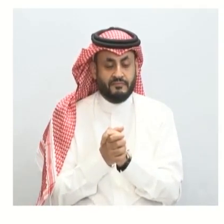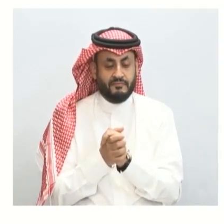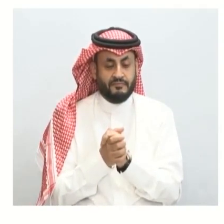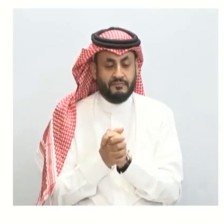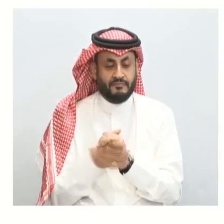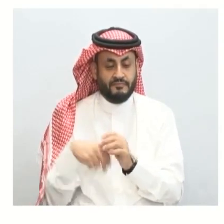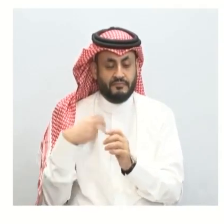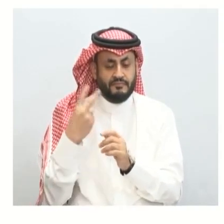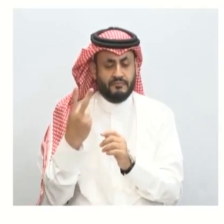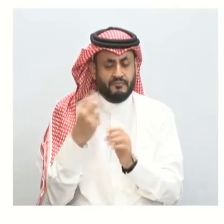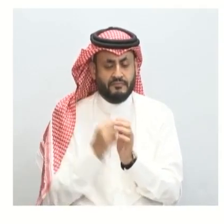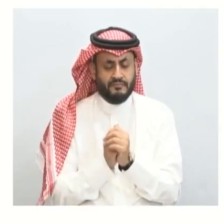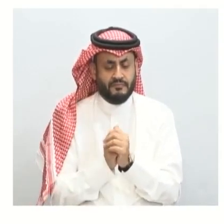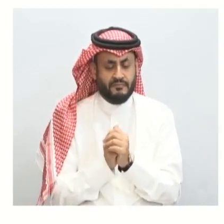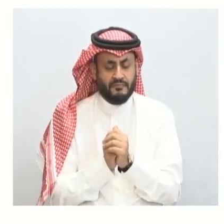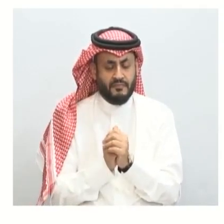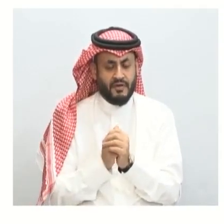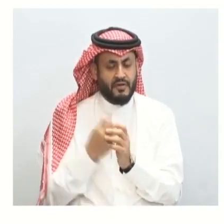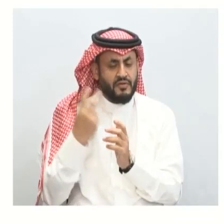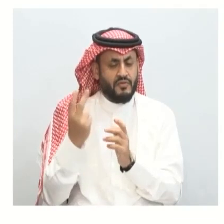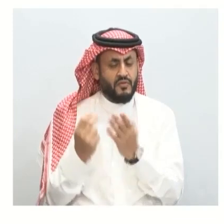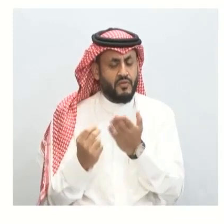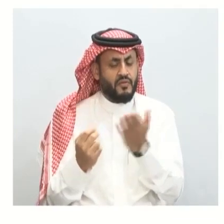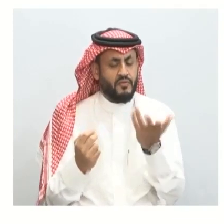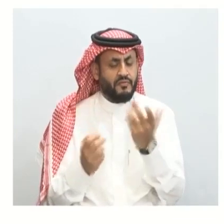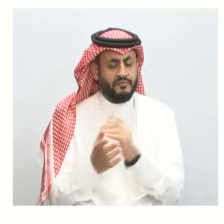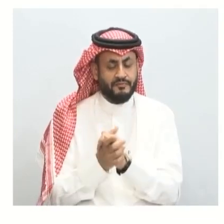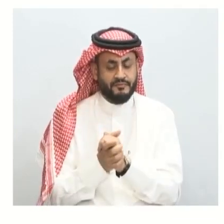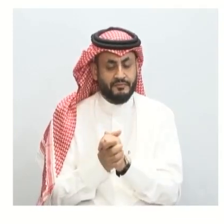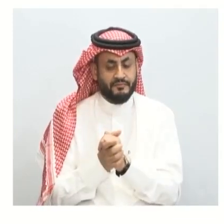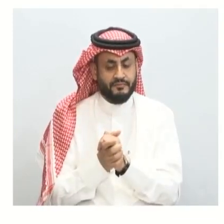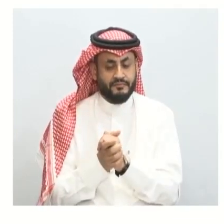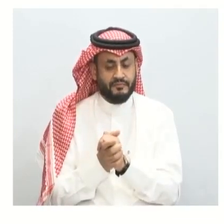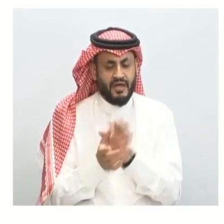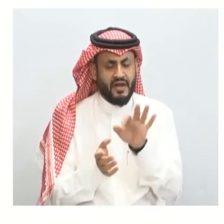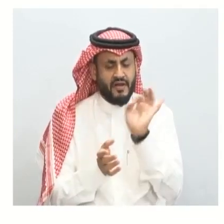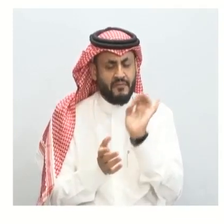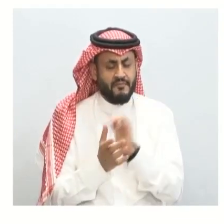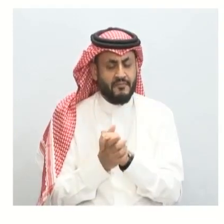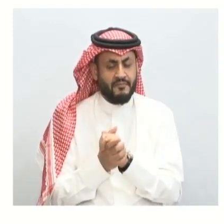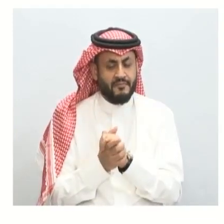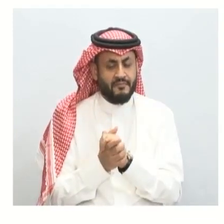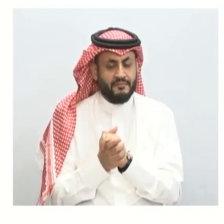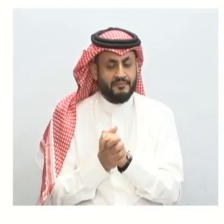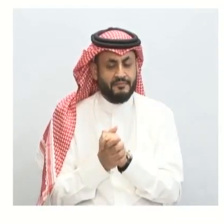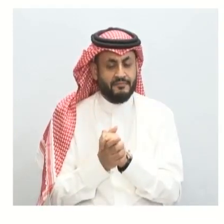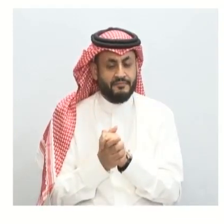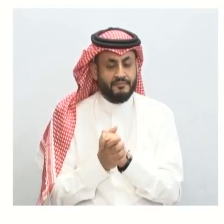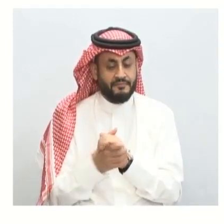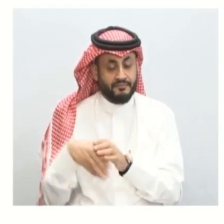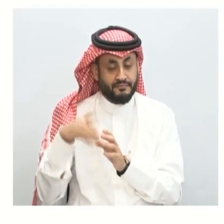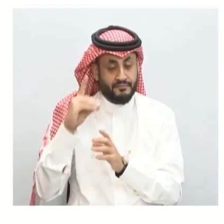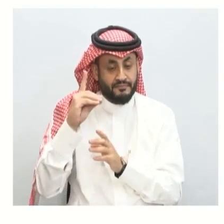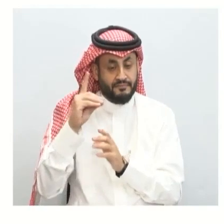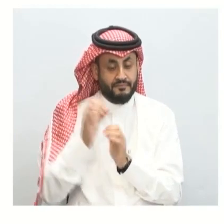Detected. Now, when we say that scientists, they try to detect any kind of signal. Now, from the words that we have here, yes, we have